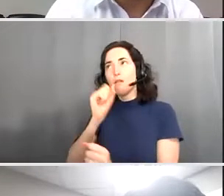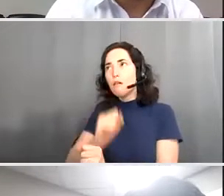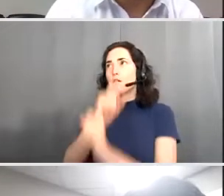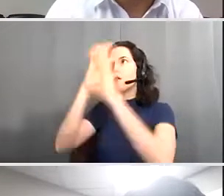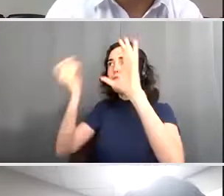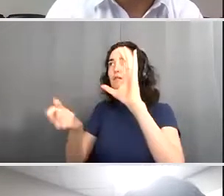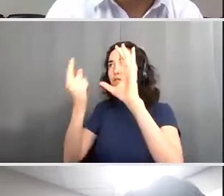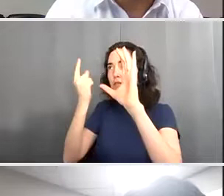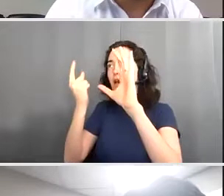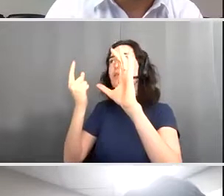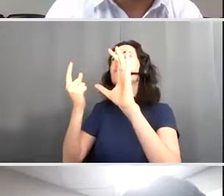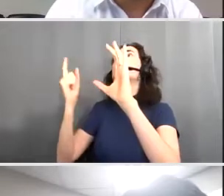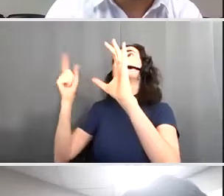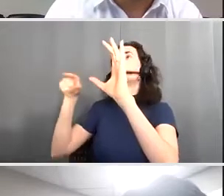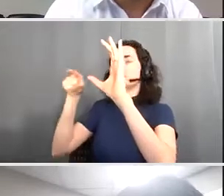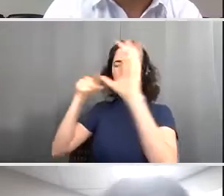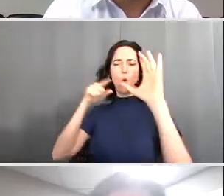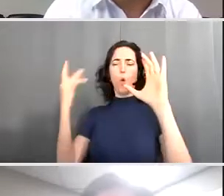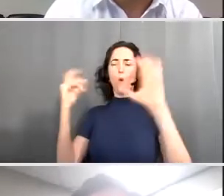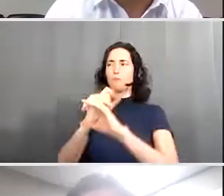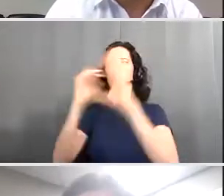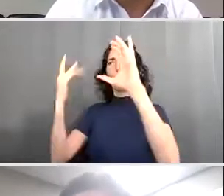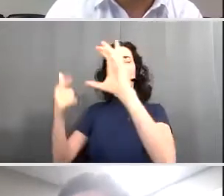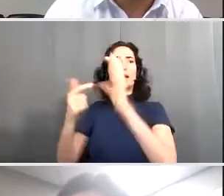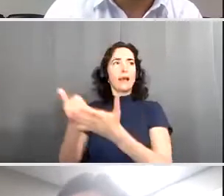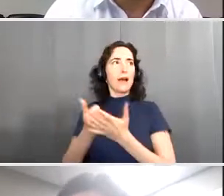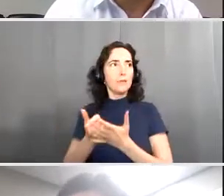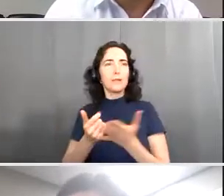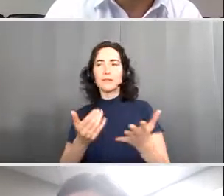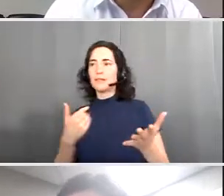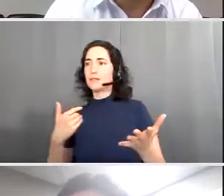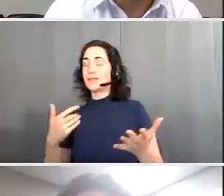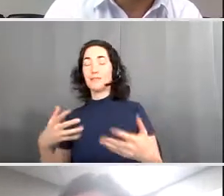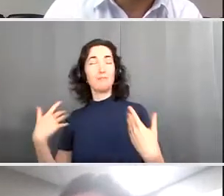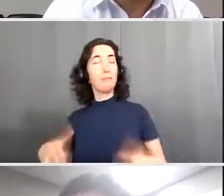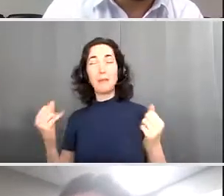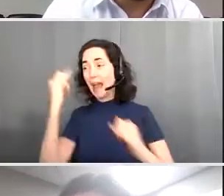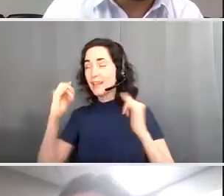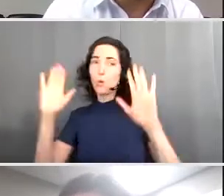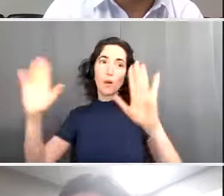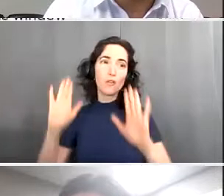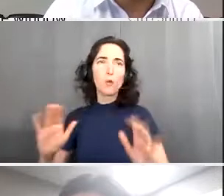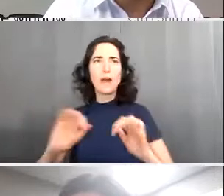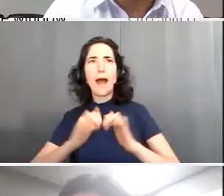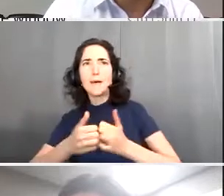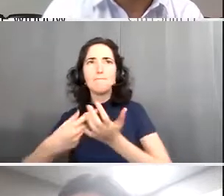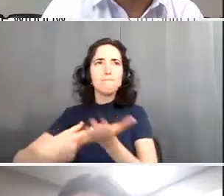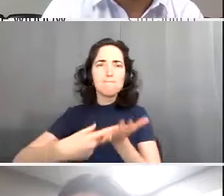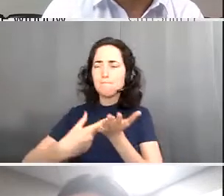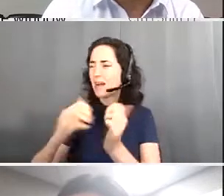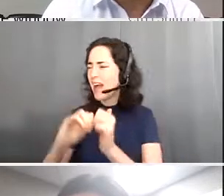how we were going to facilitate this conversation, provided that there's so many great ideas that have been put